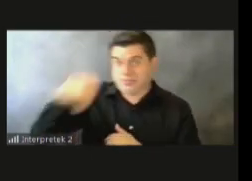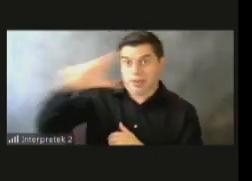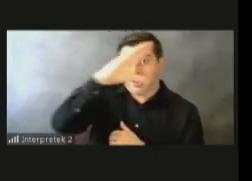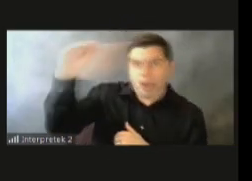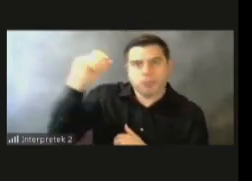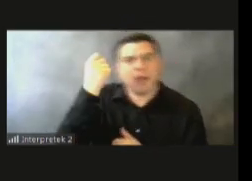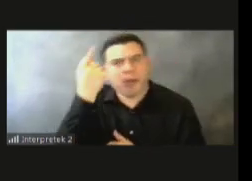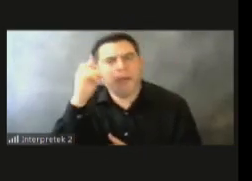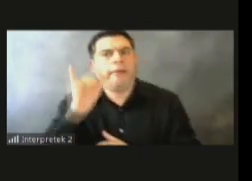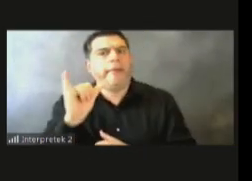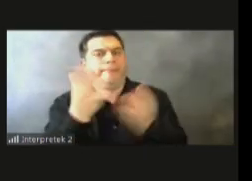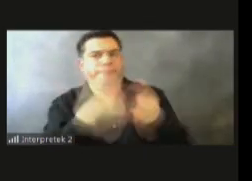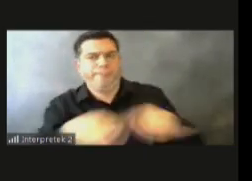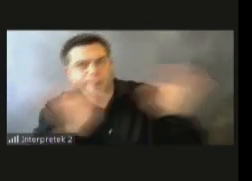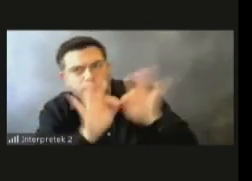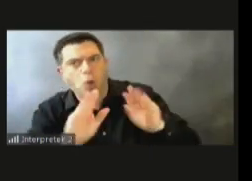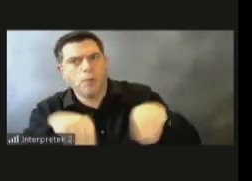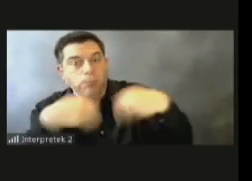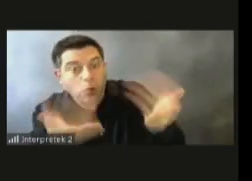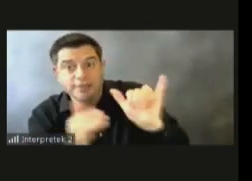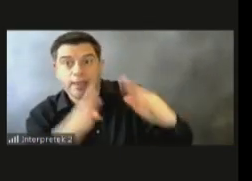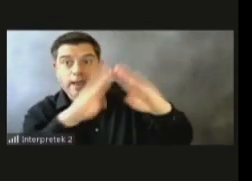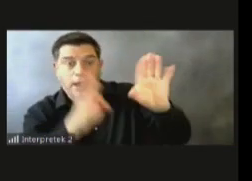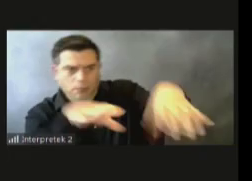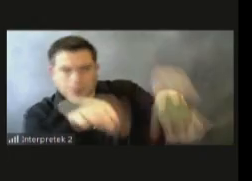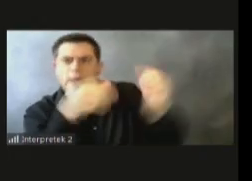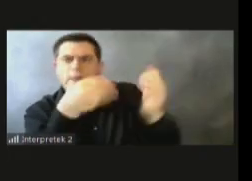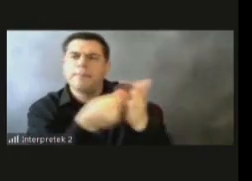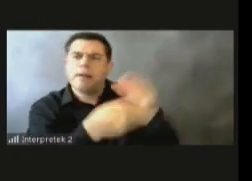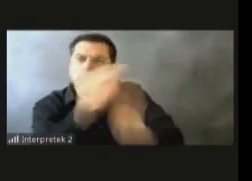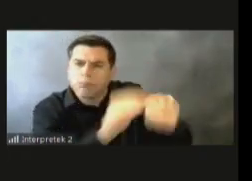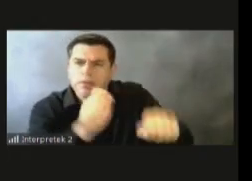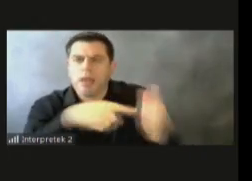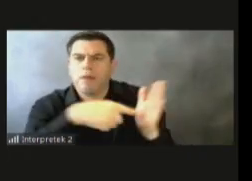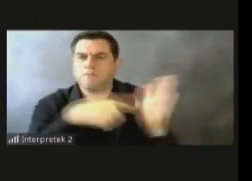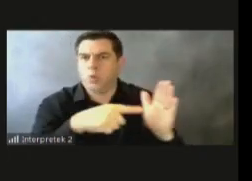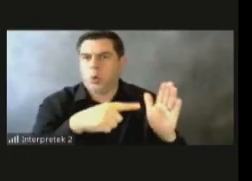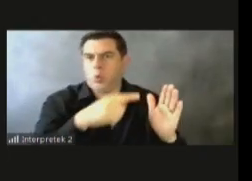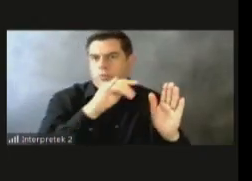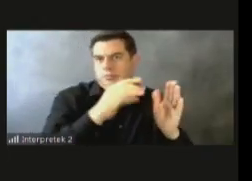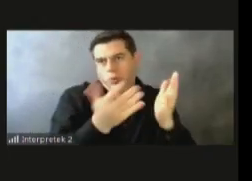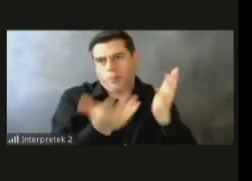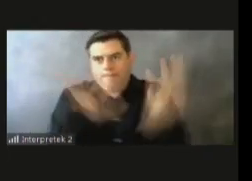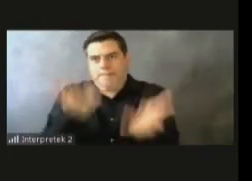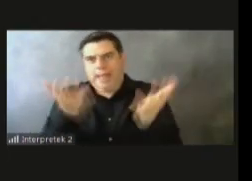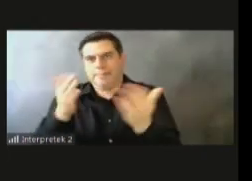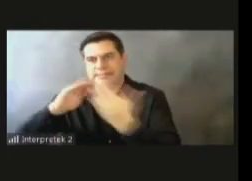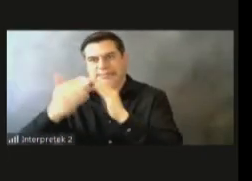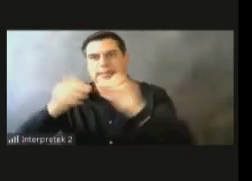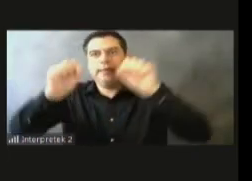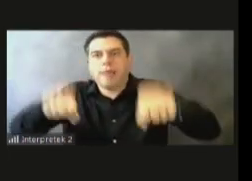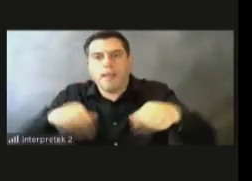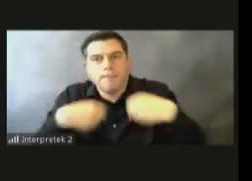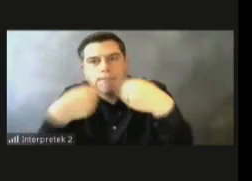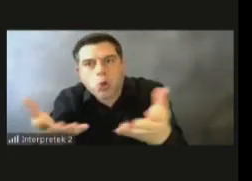retaining the workforce. And so there could be some avenues by which the city could, host a workshop with these employers and find avenues where employers